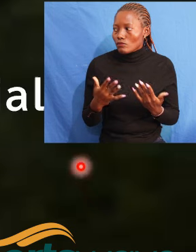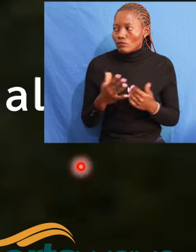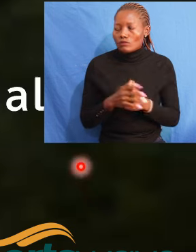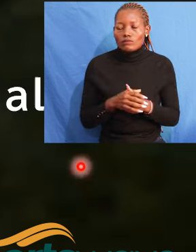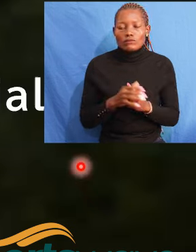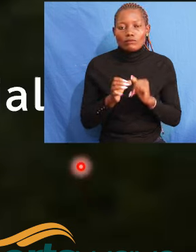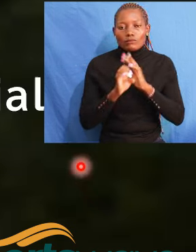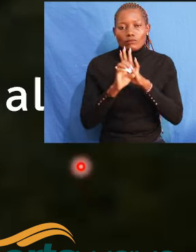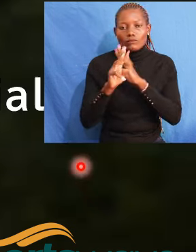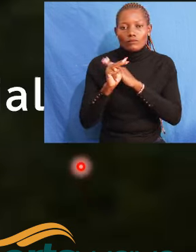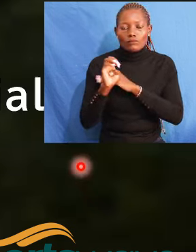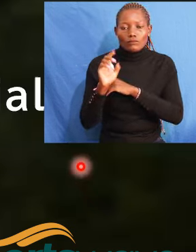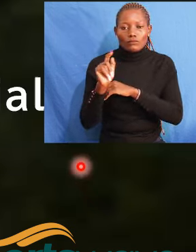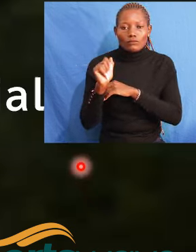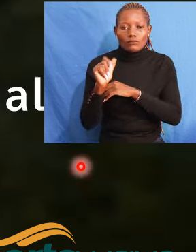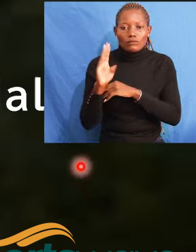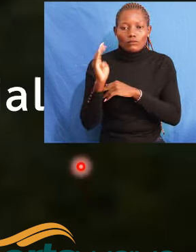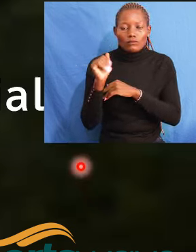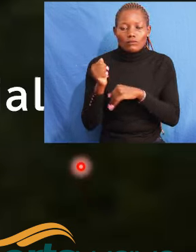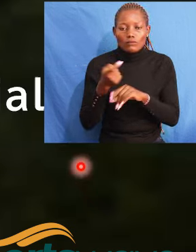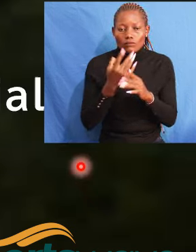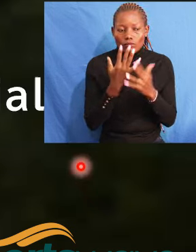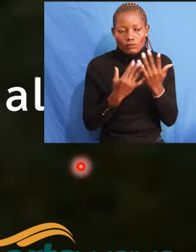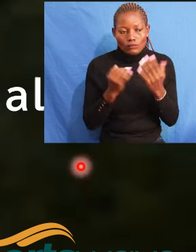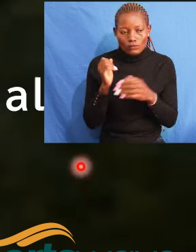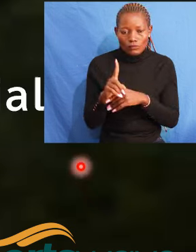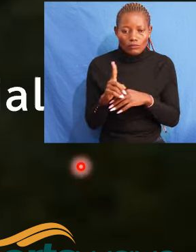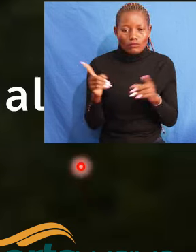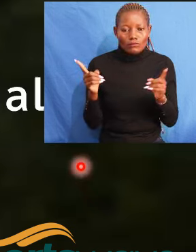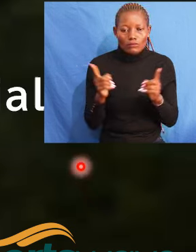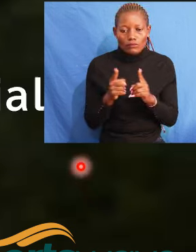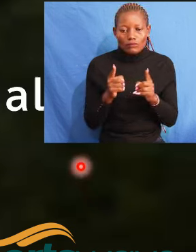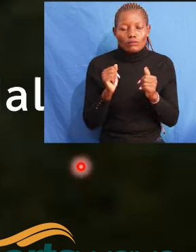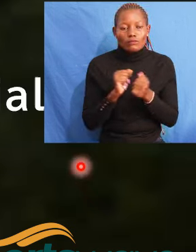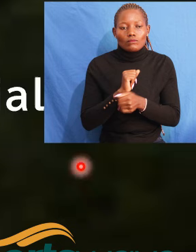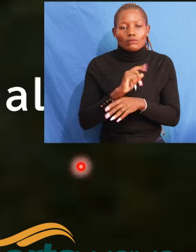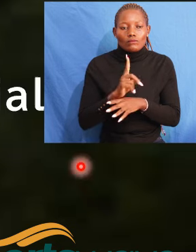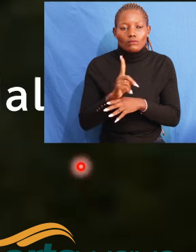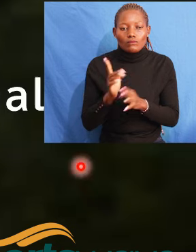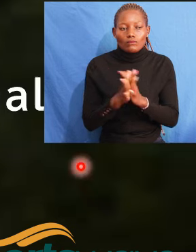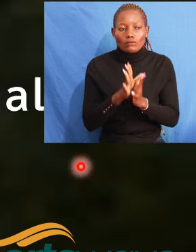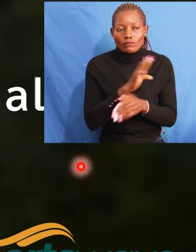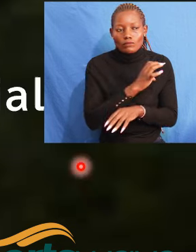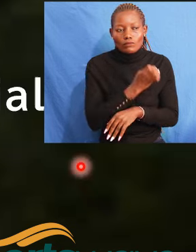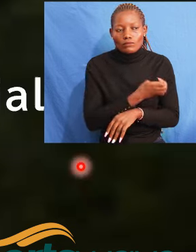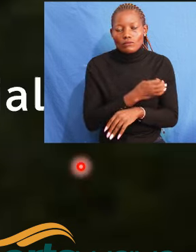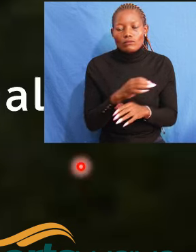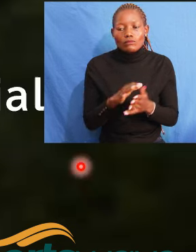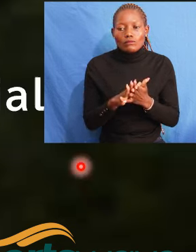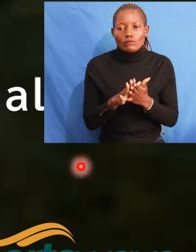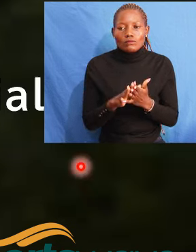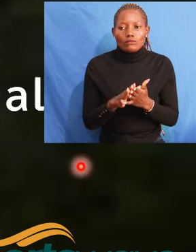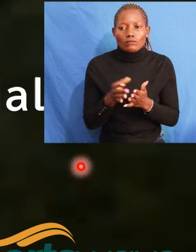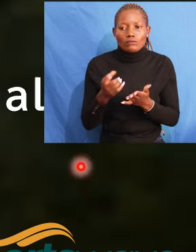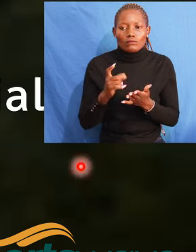should be limited to 10 minutes or so. And energy supplementation after training is essential.